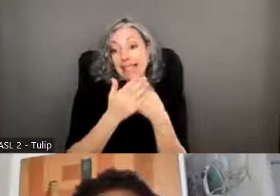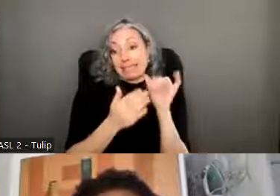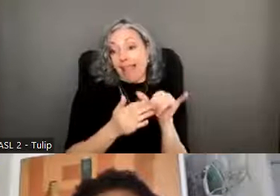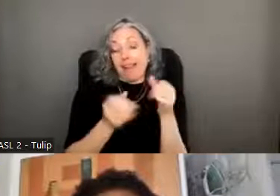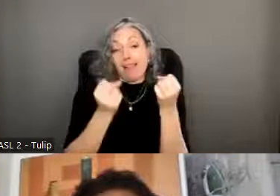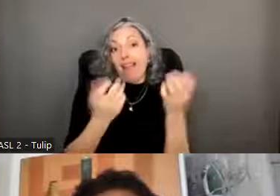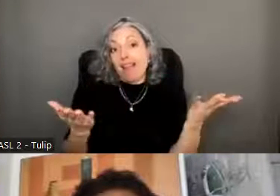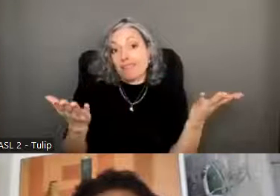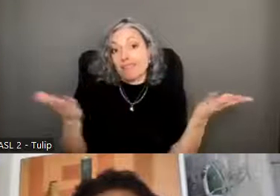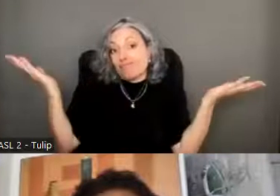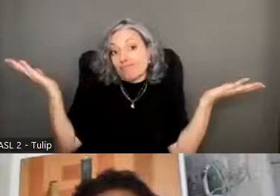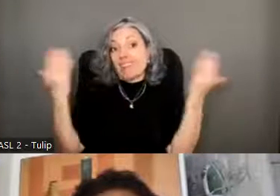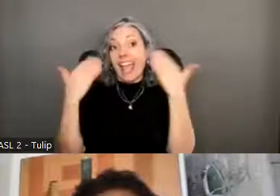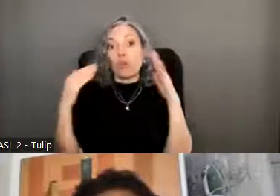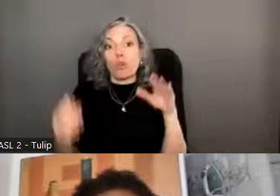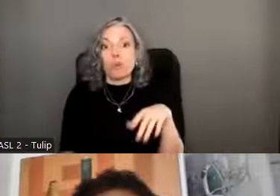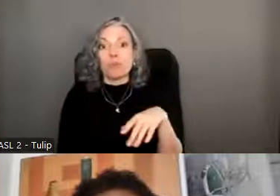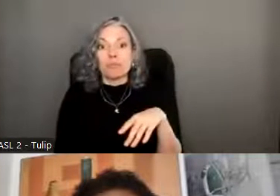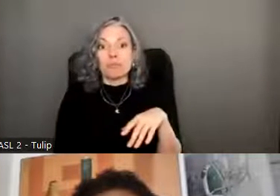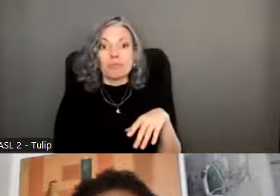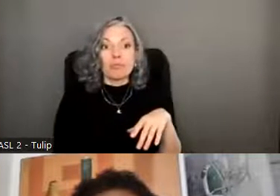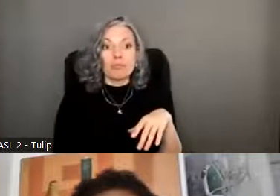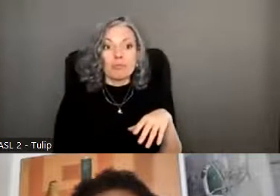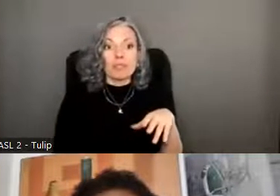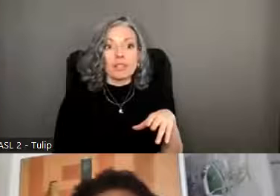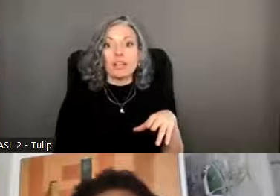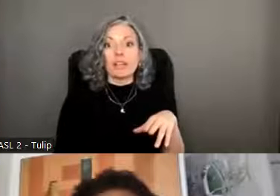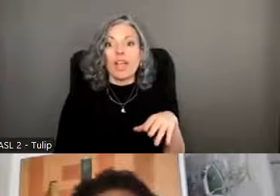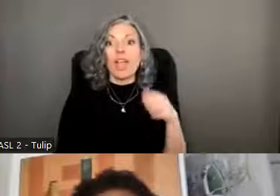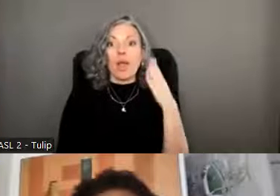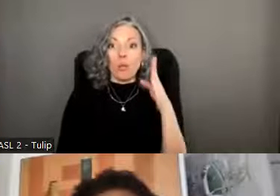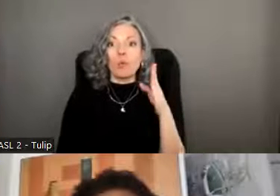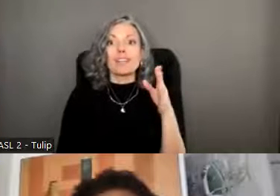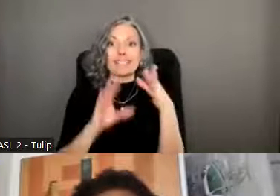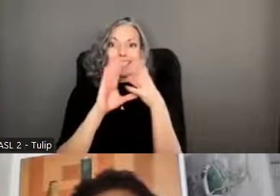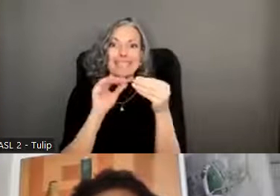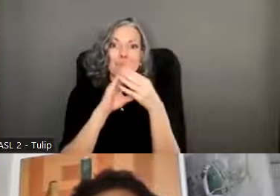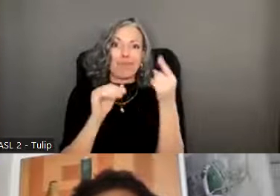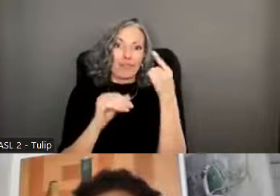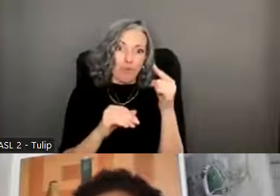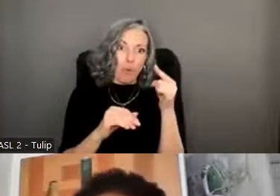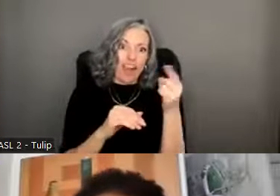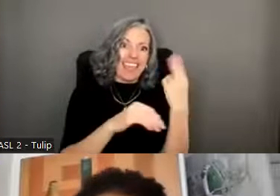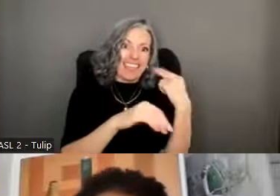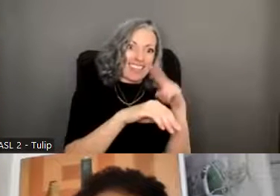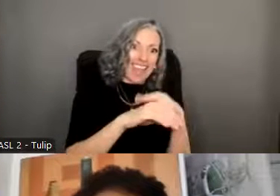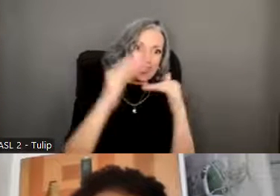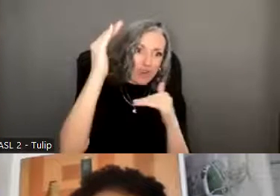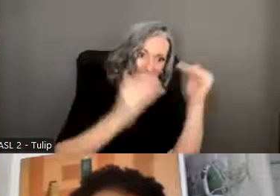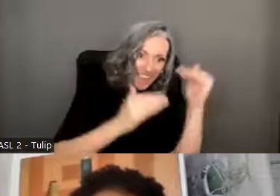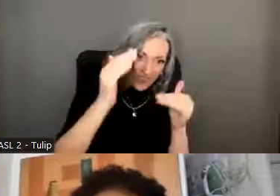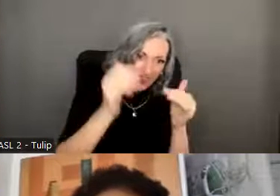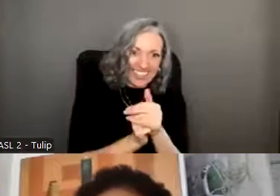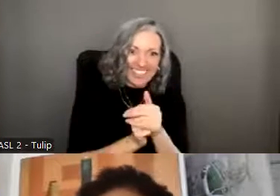don't know. Susan will be sitting at the national level. Speak for us. I know, which is so fabulous. That was like an early